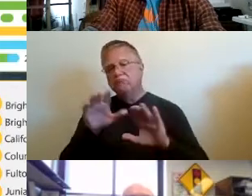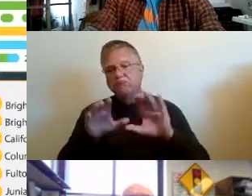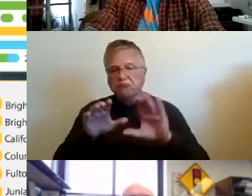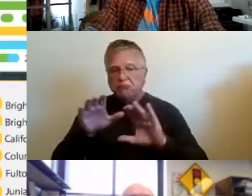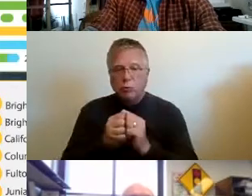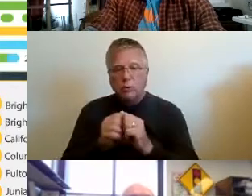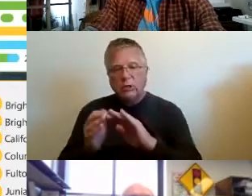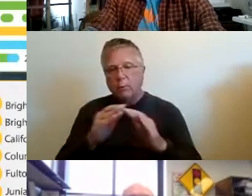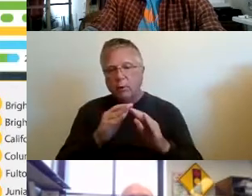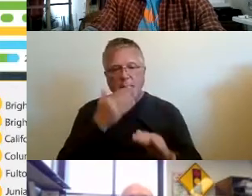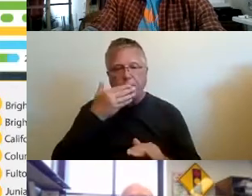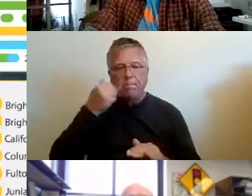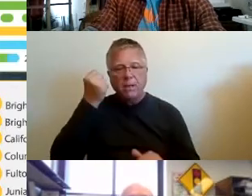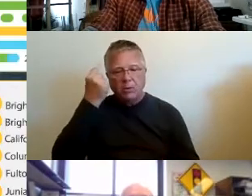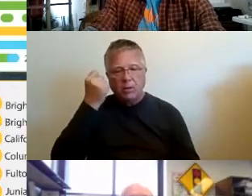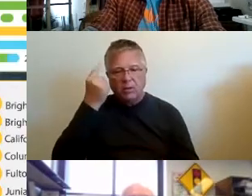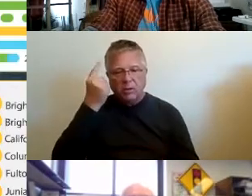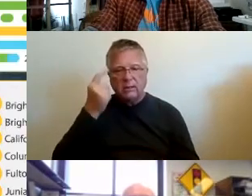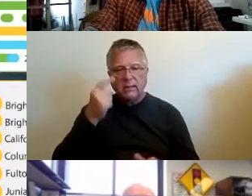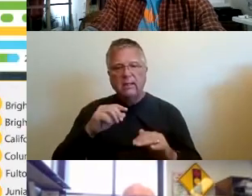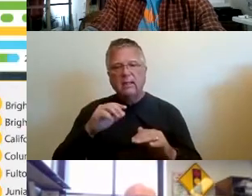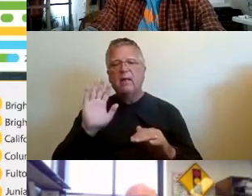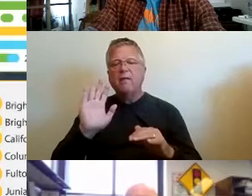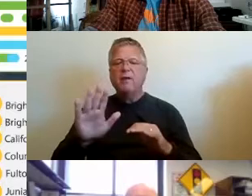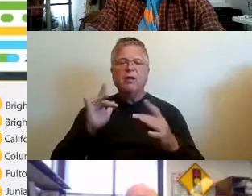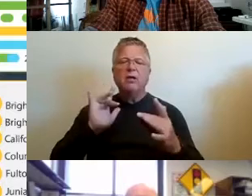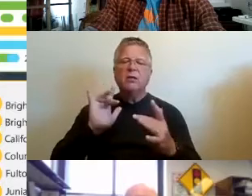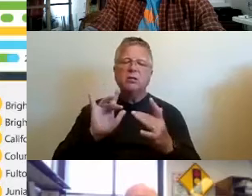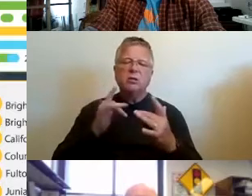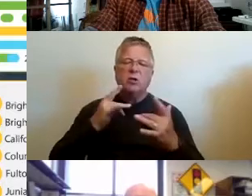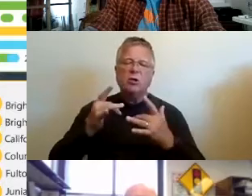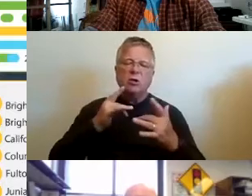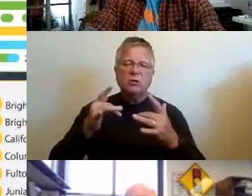better understand how to accommodate their concern in our design.